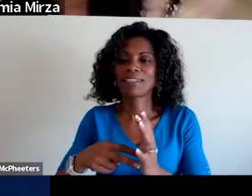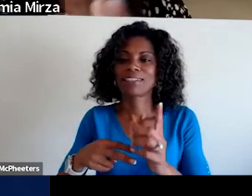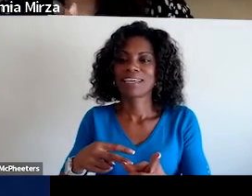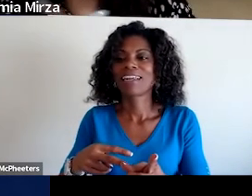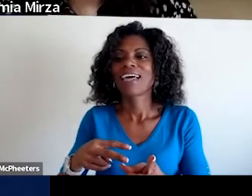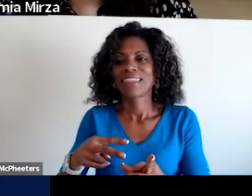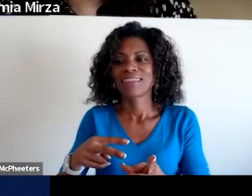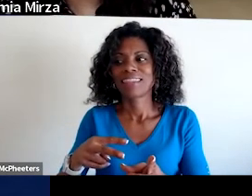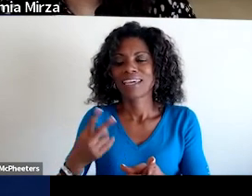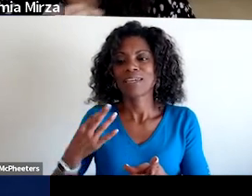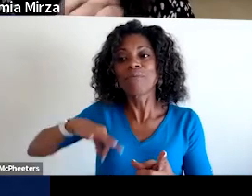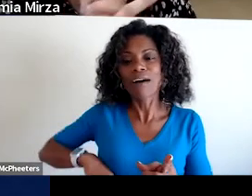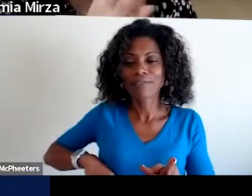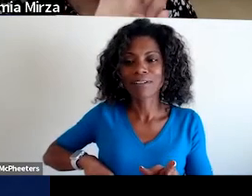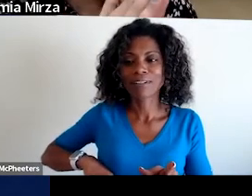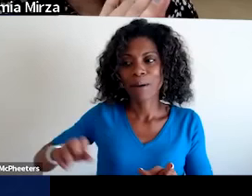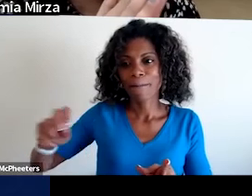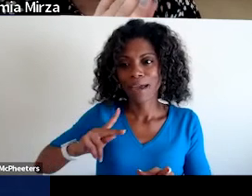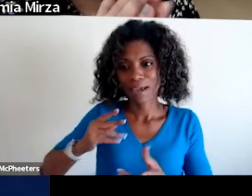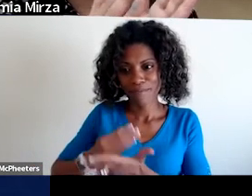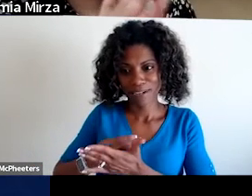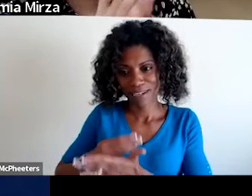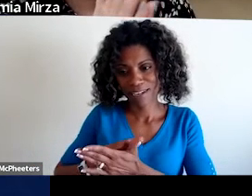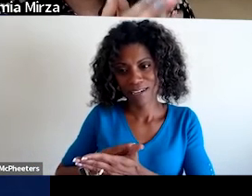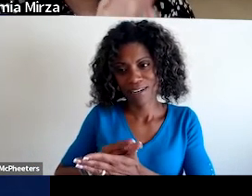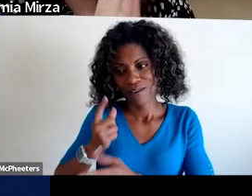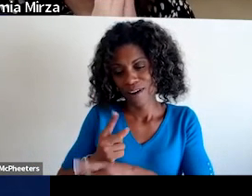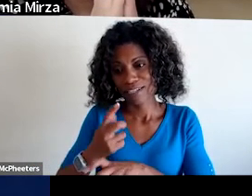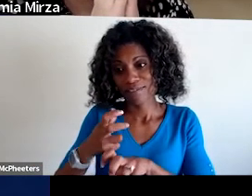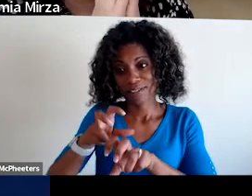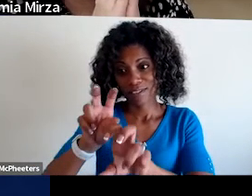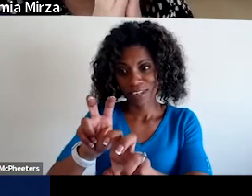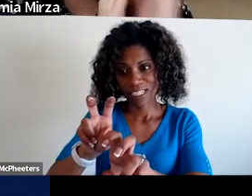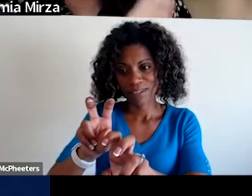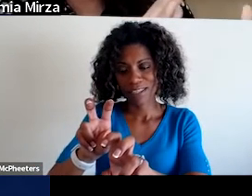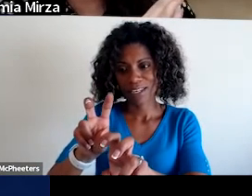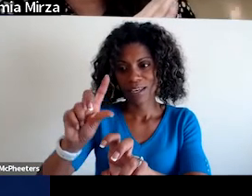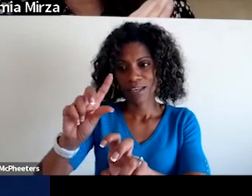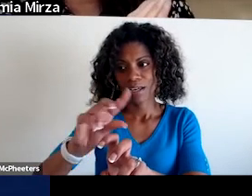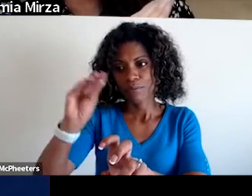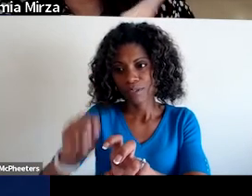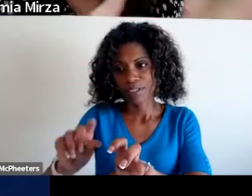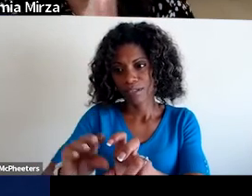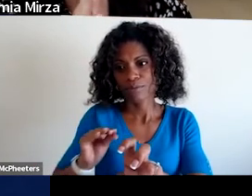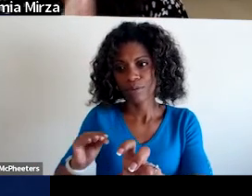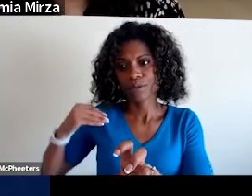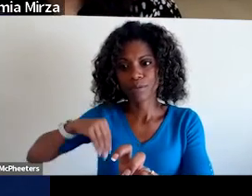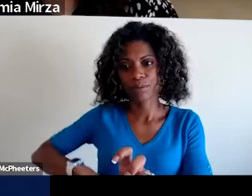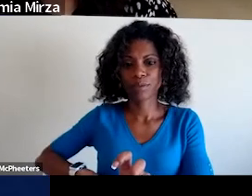pledges, right? So really the dollar contribution that was just in the form of donations is